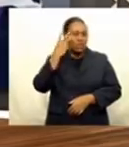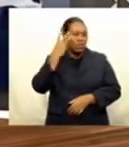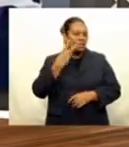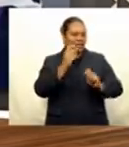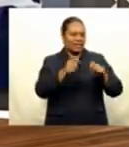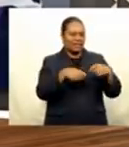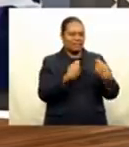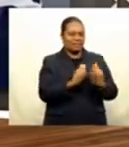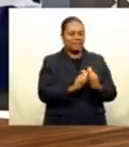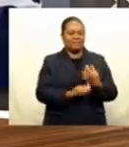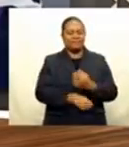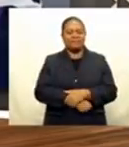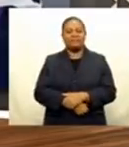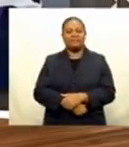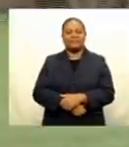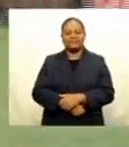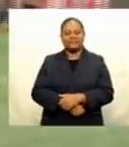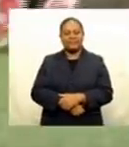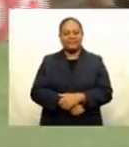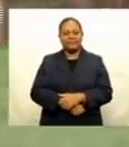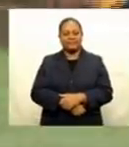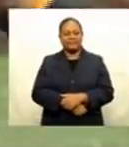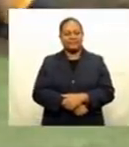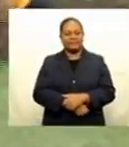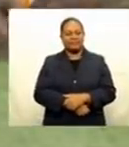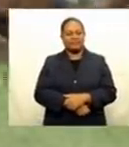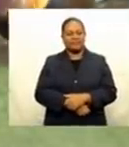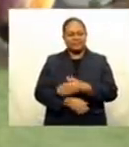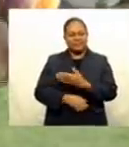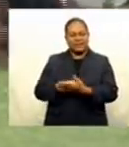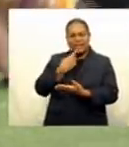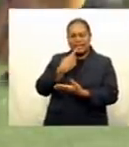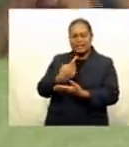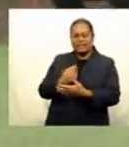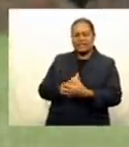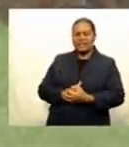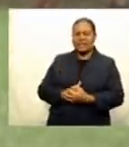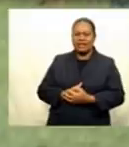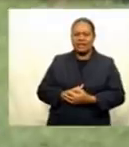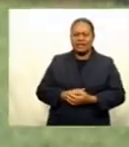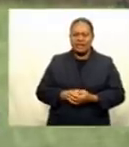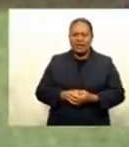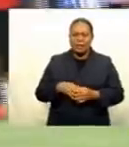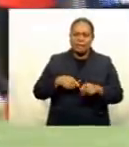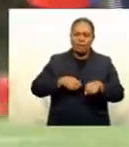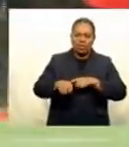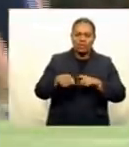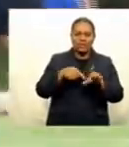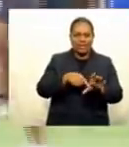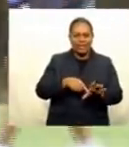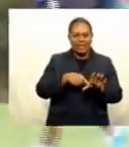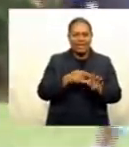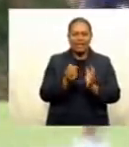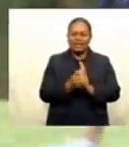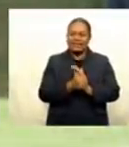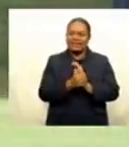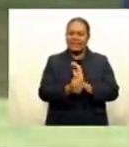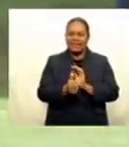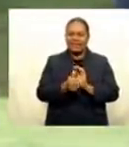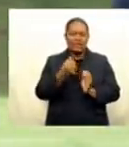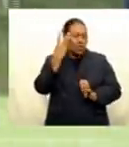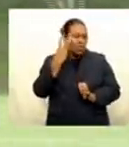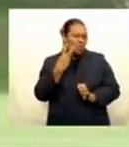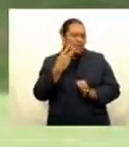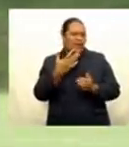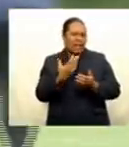sport. Karleni Tavi with this report. Though the franchise league has exposed many young talents, the women's team is still